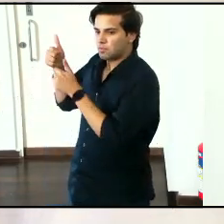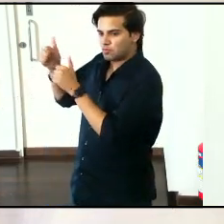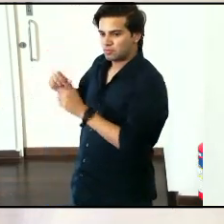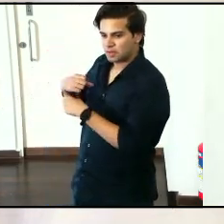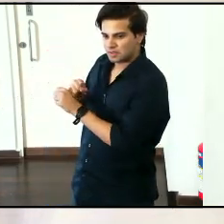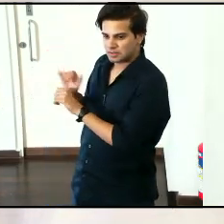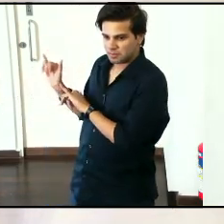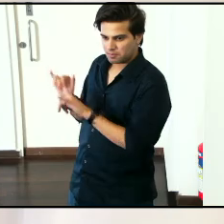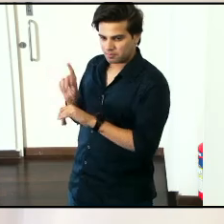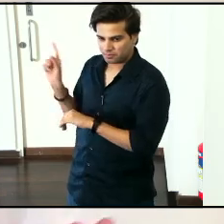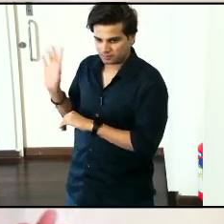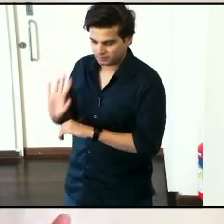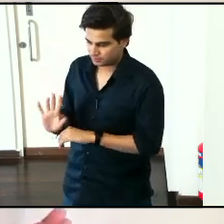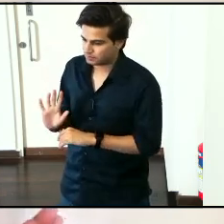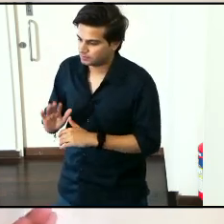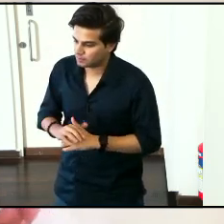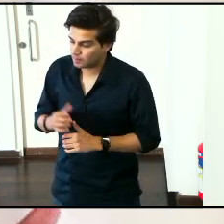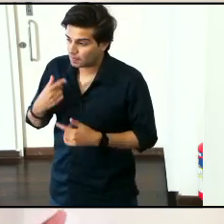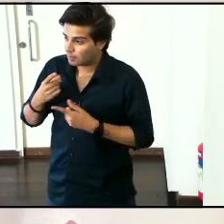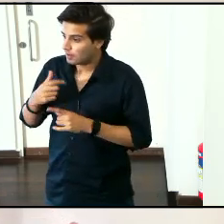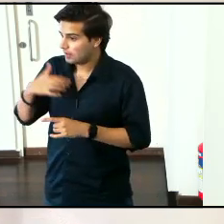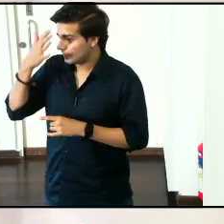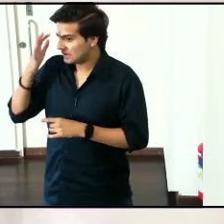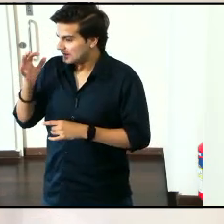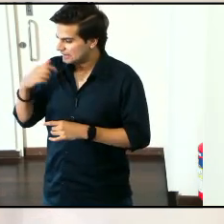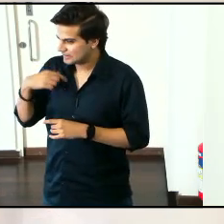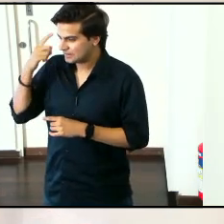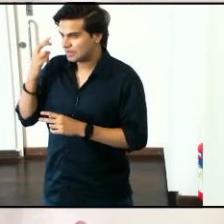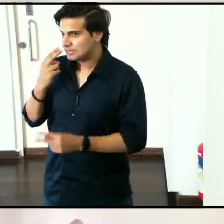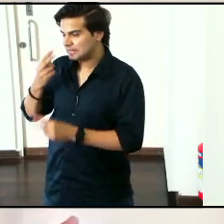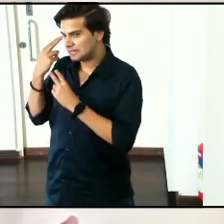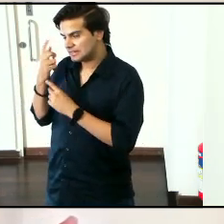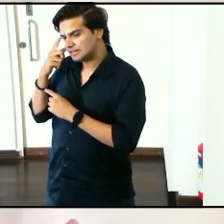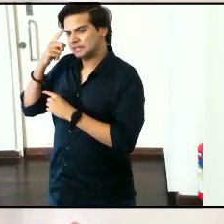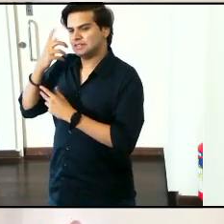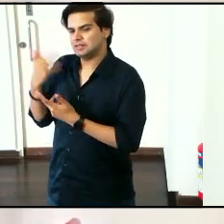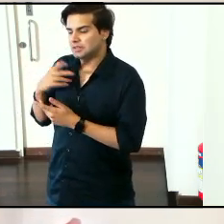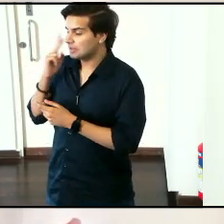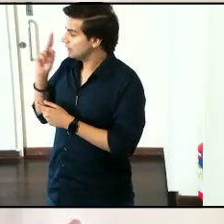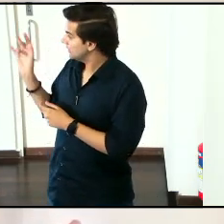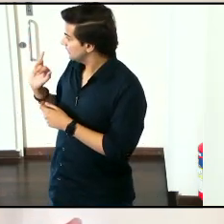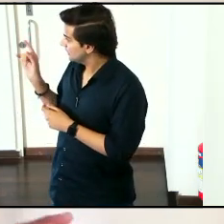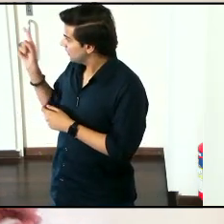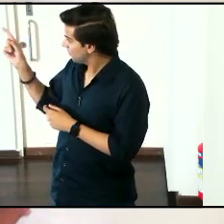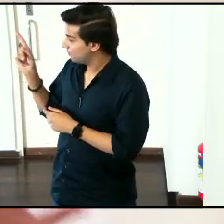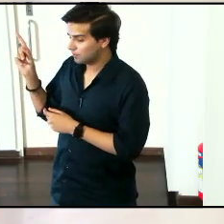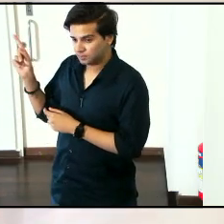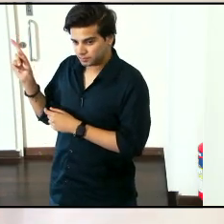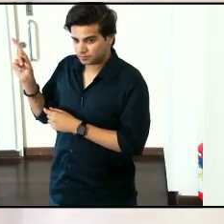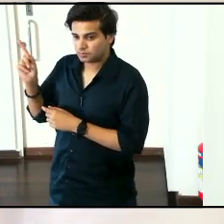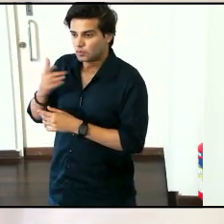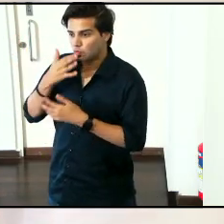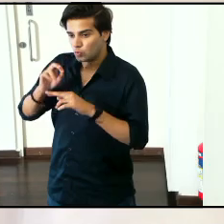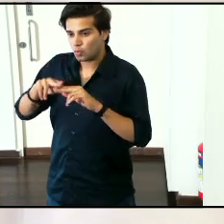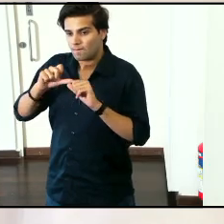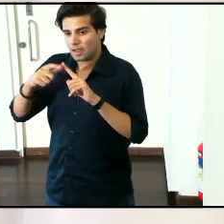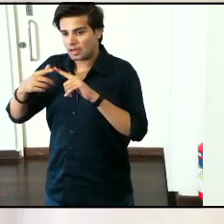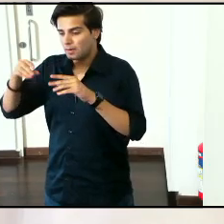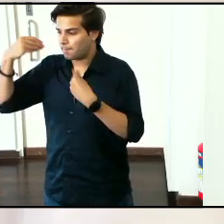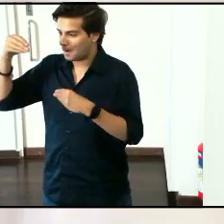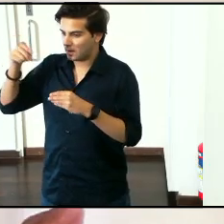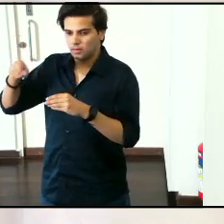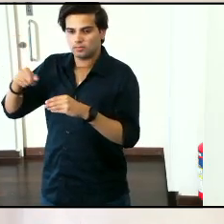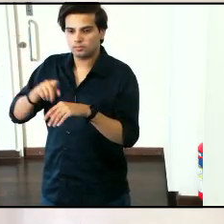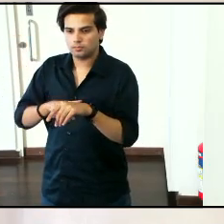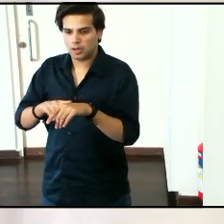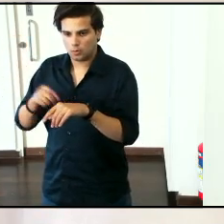But what I think when I look back at it, I see is the fact that this is on brown paper with,